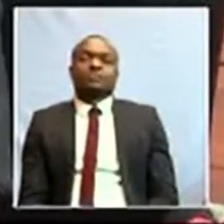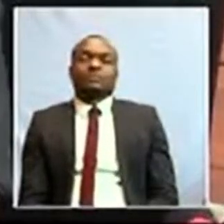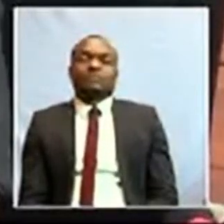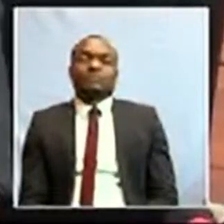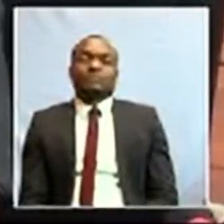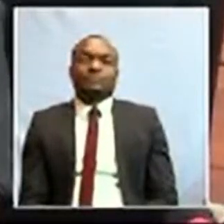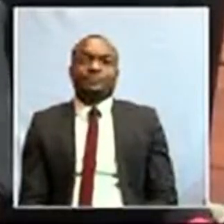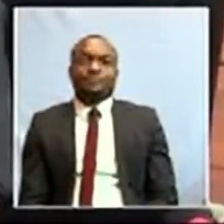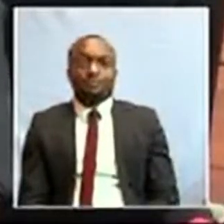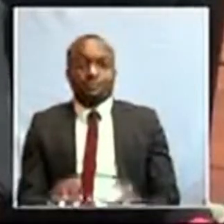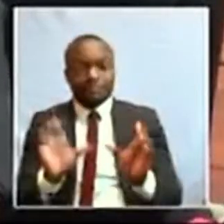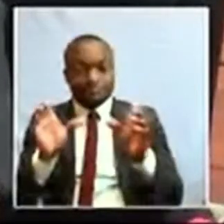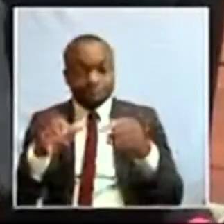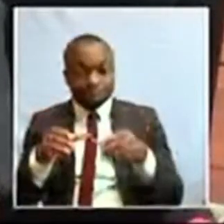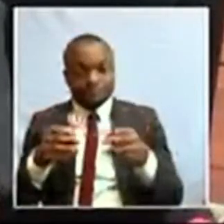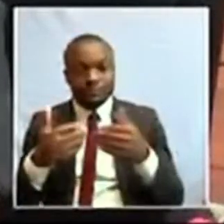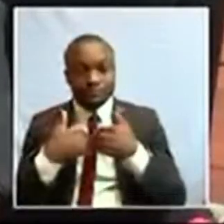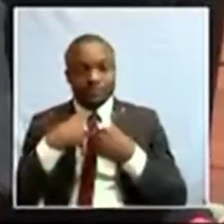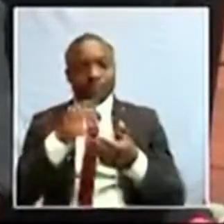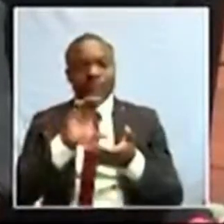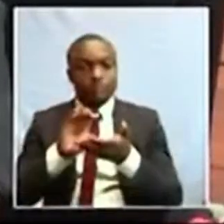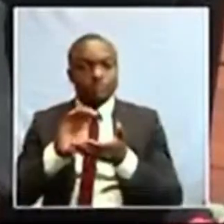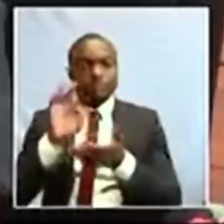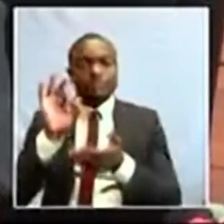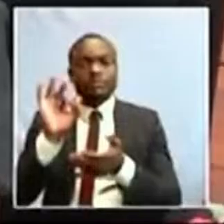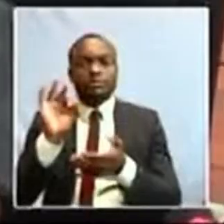Chair, the council has a backlog of